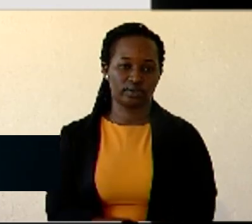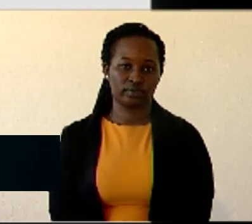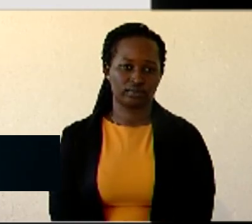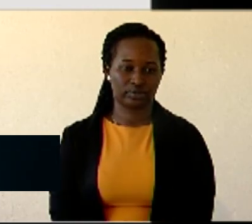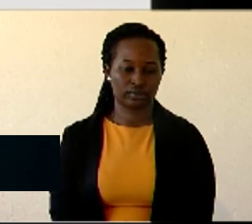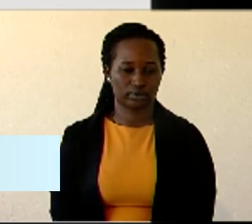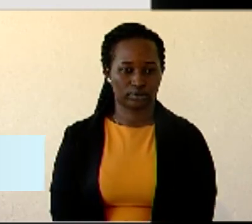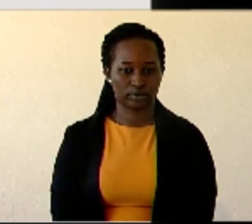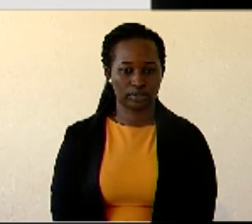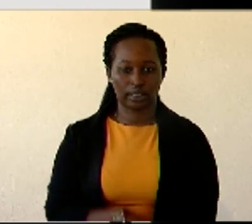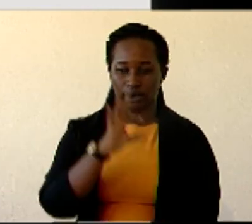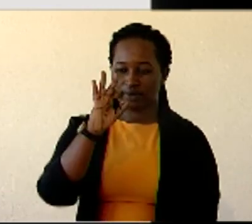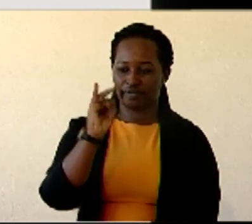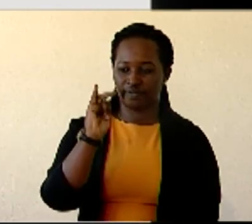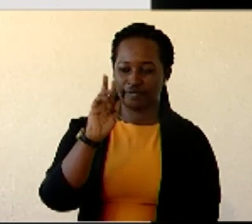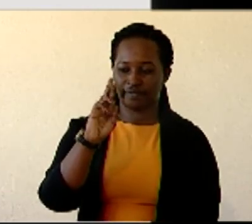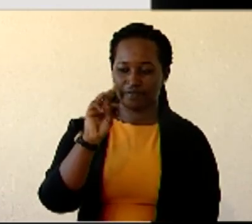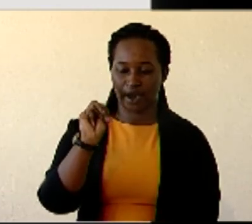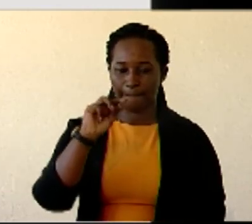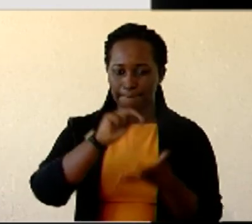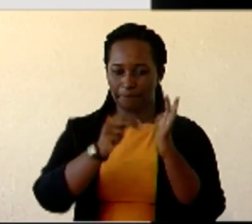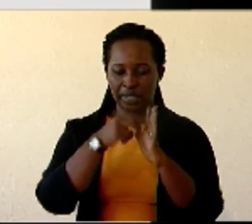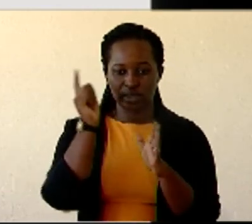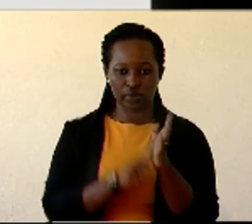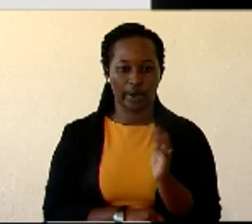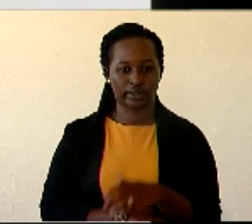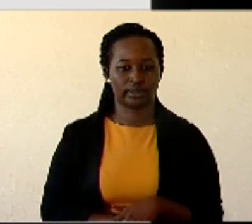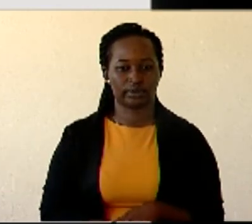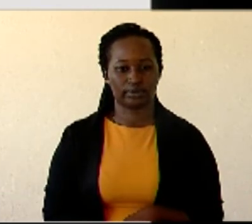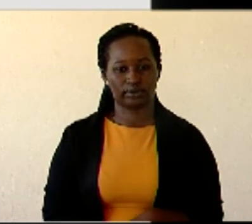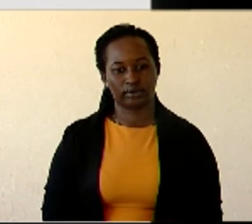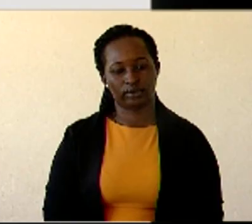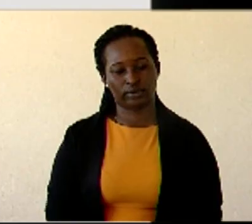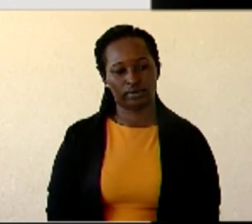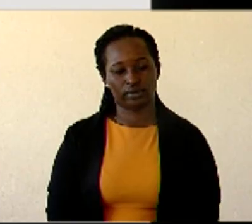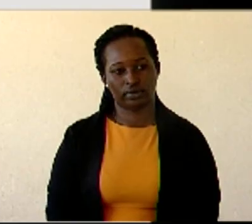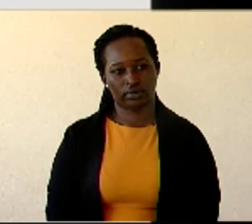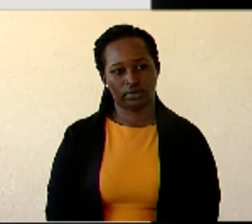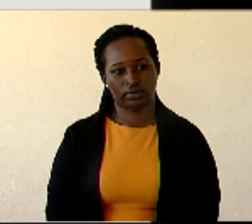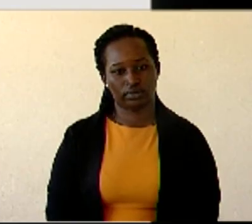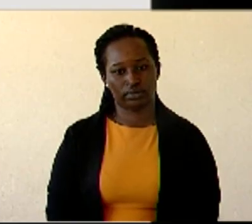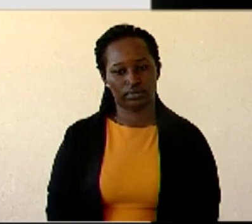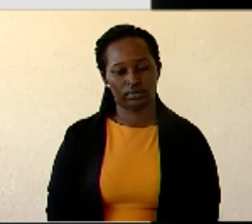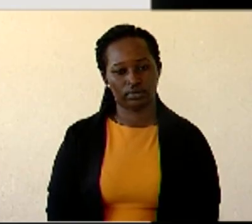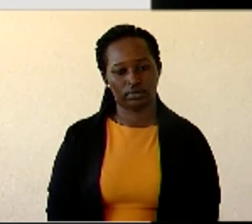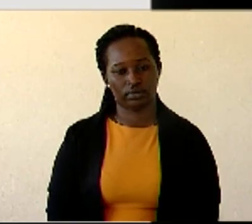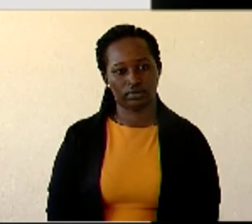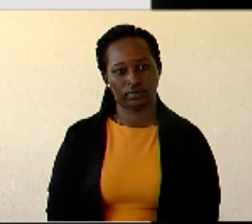You know what a farm means, objectives of the objective of the farm.